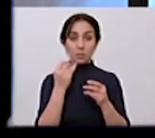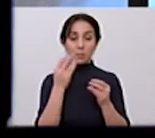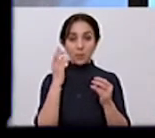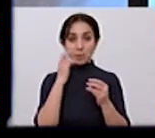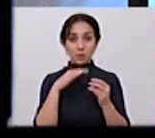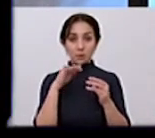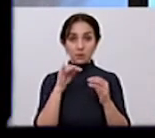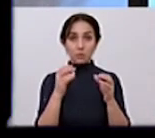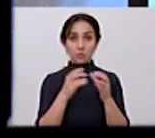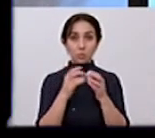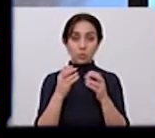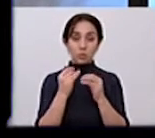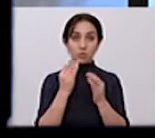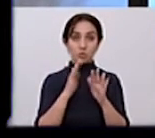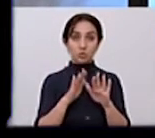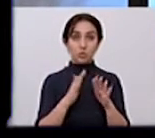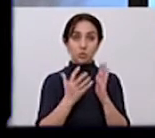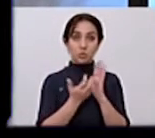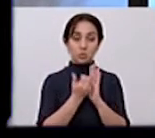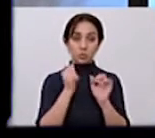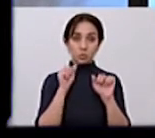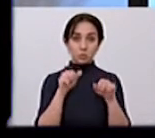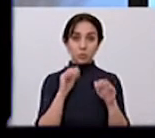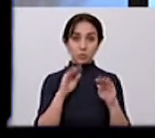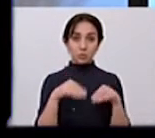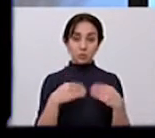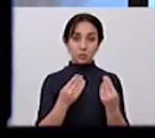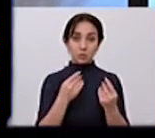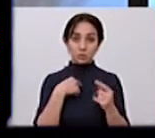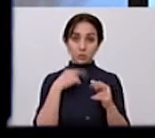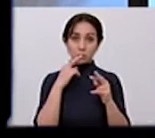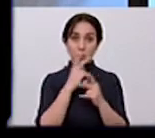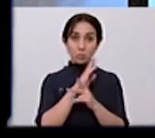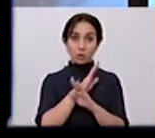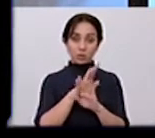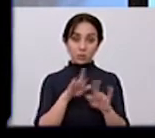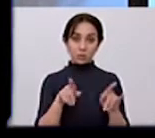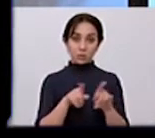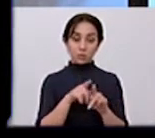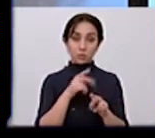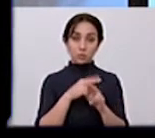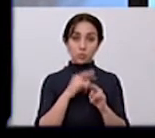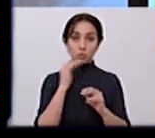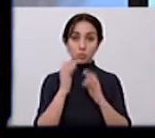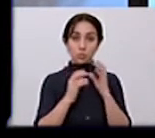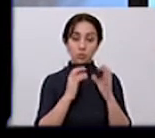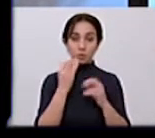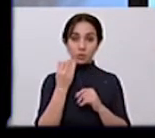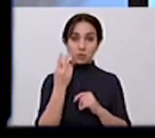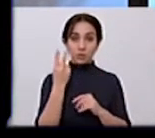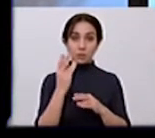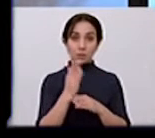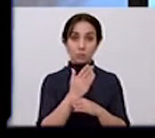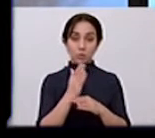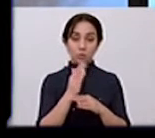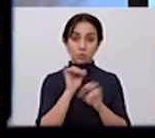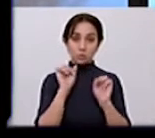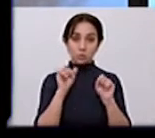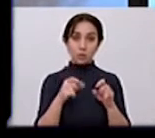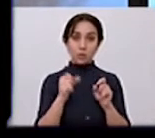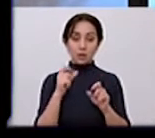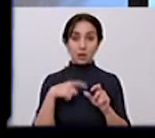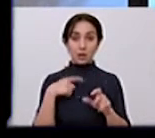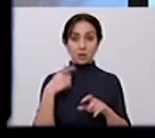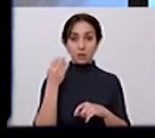ataluvchi guruhlar qatoridan joy olishga imkon berdi desak mubolag'a bo'lmaydi. Demak, dunyoda mamlakatlar ikkiga bo'lishimiz mumkin.